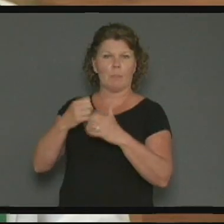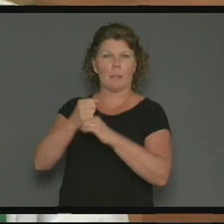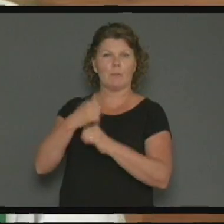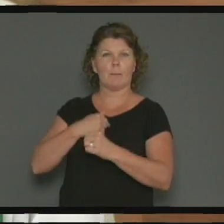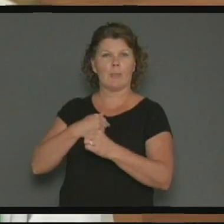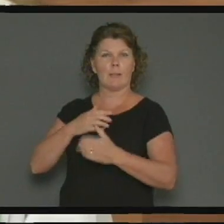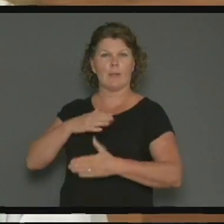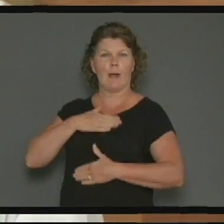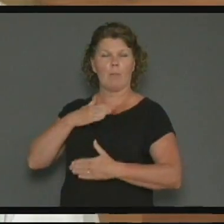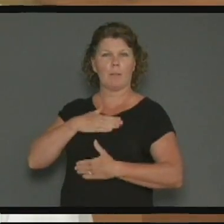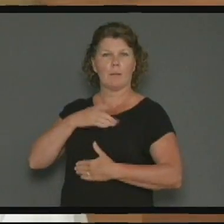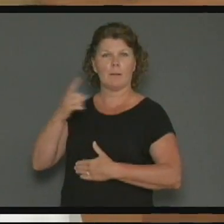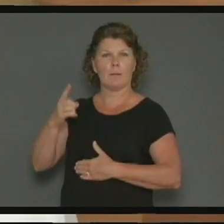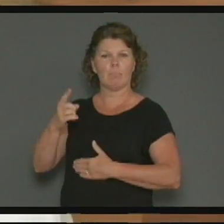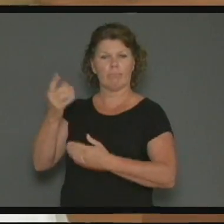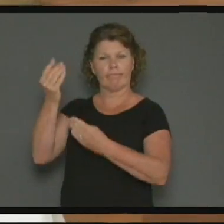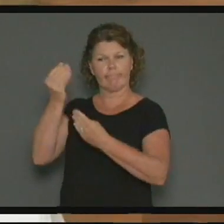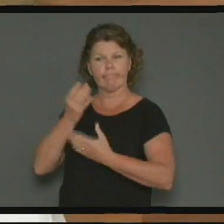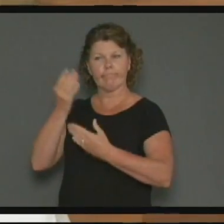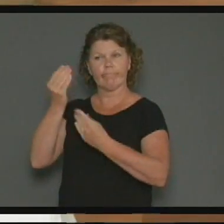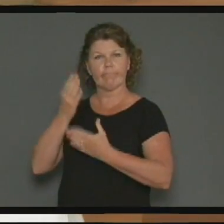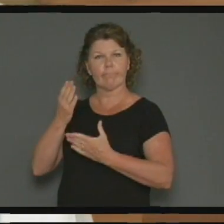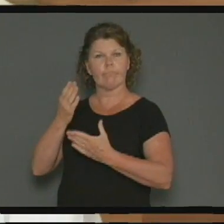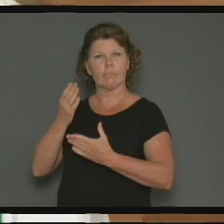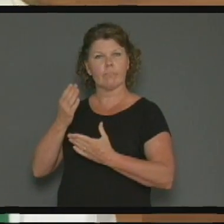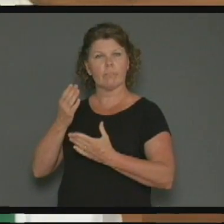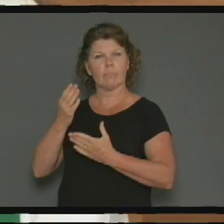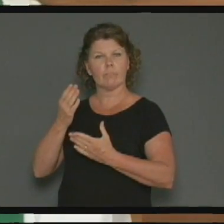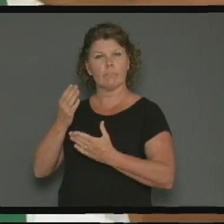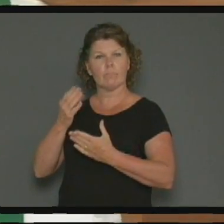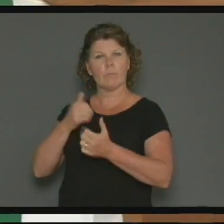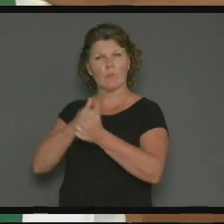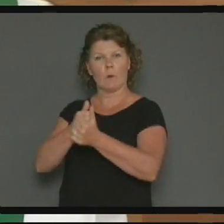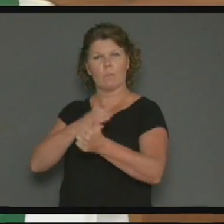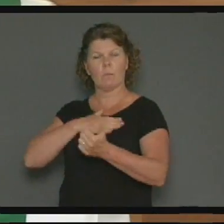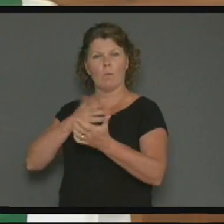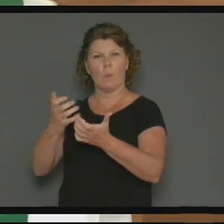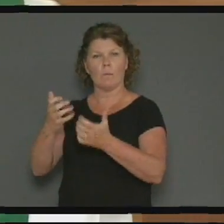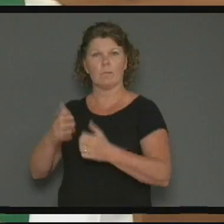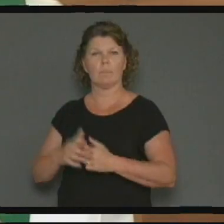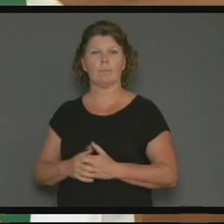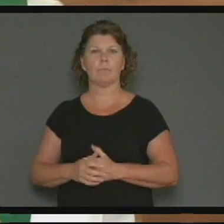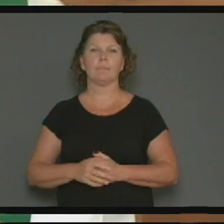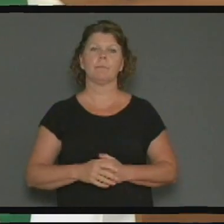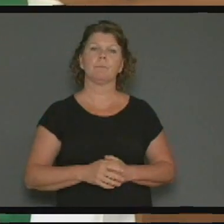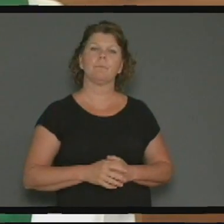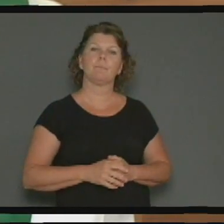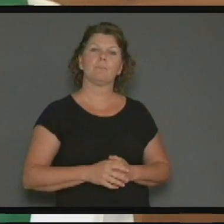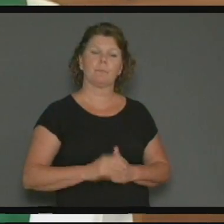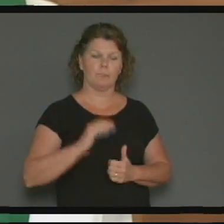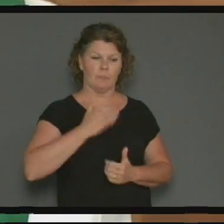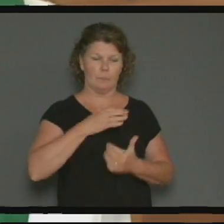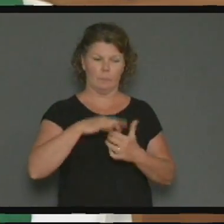bowing down to every desire and wish that I have. And that